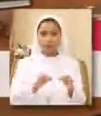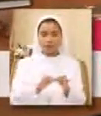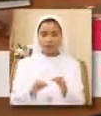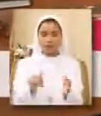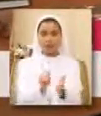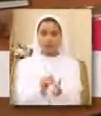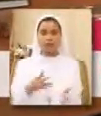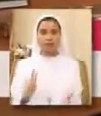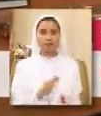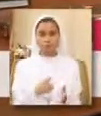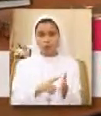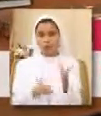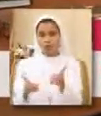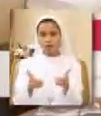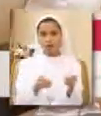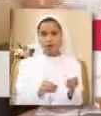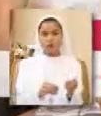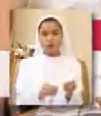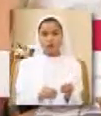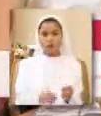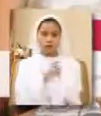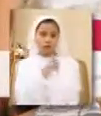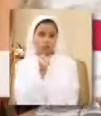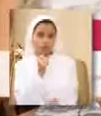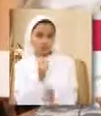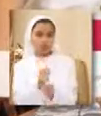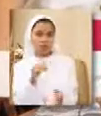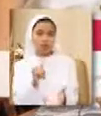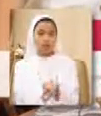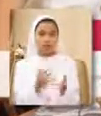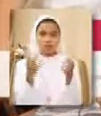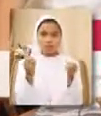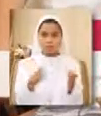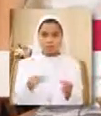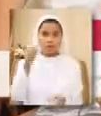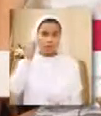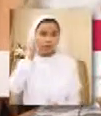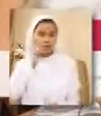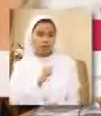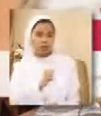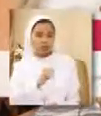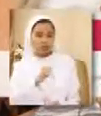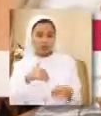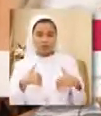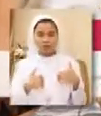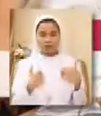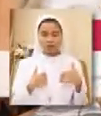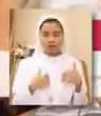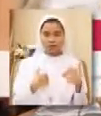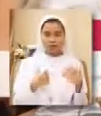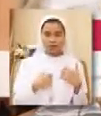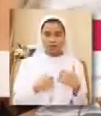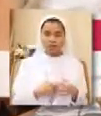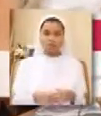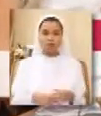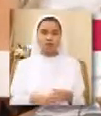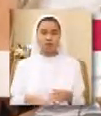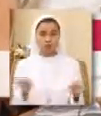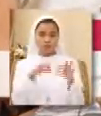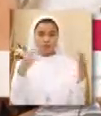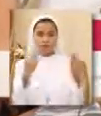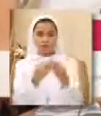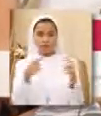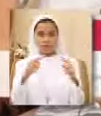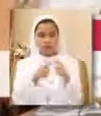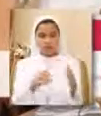doing, and I'm sure there are many of our young ladies or families who are more than interested to assist you